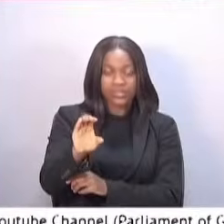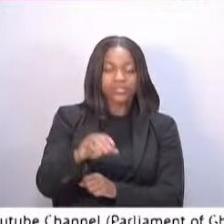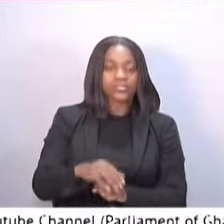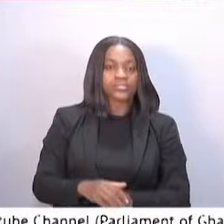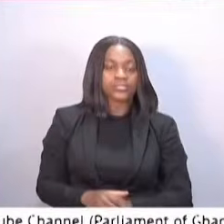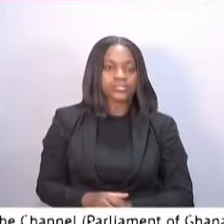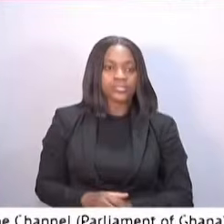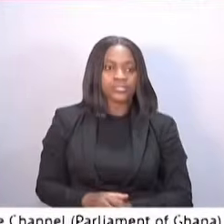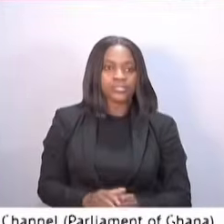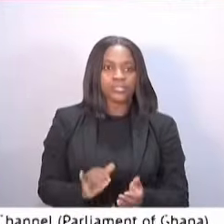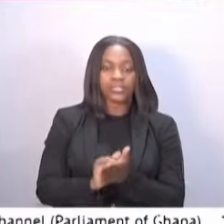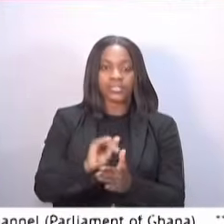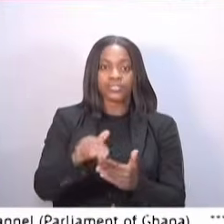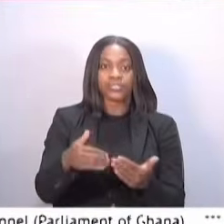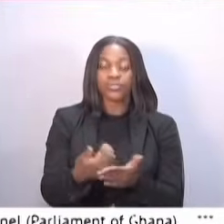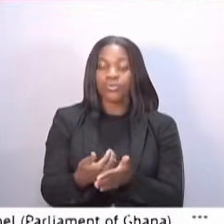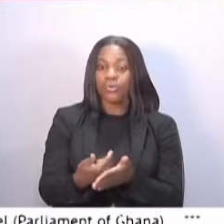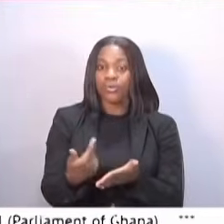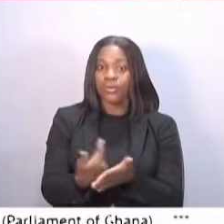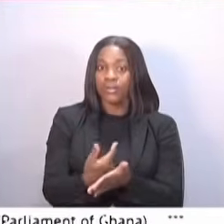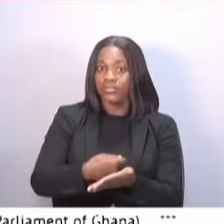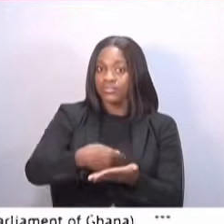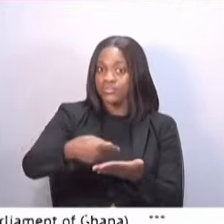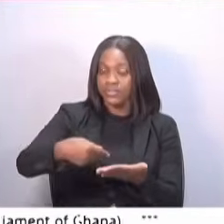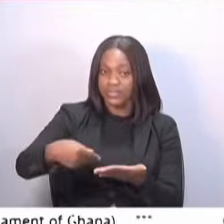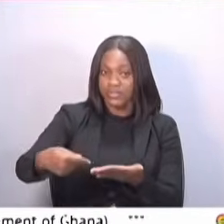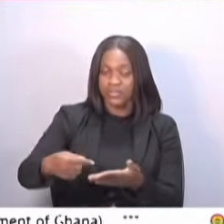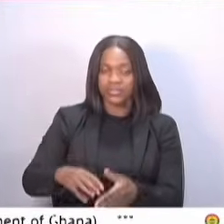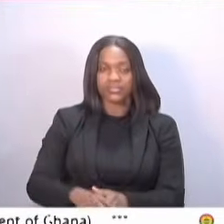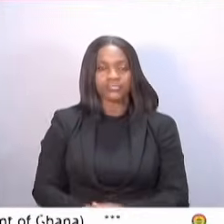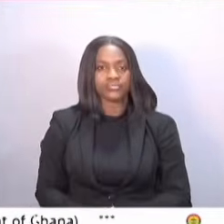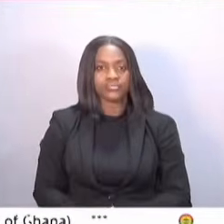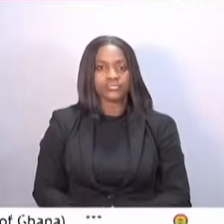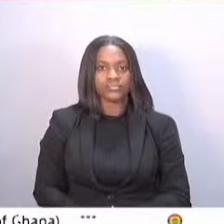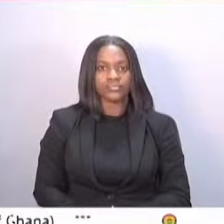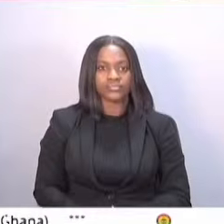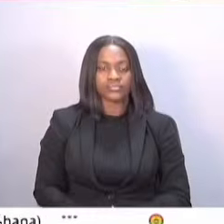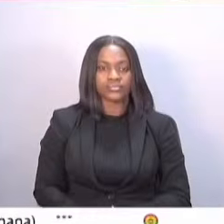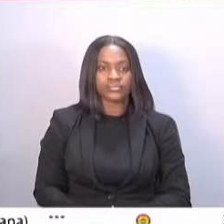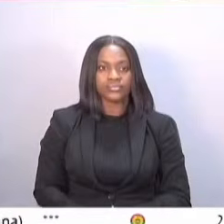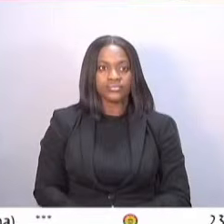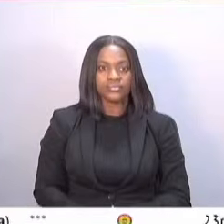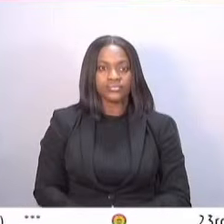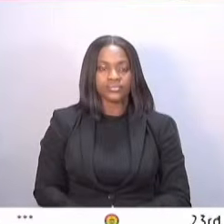that we all countries sign on to. So